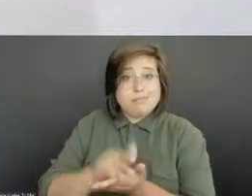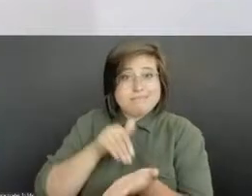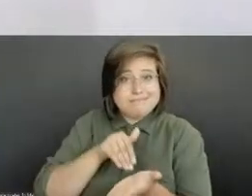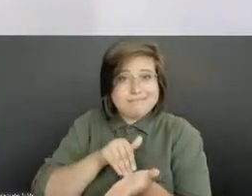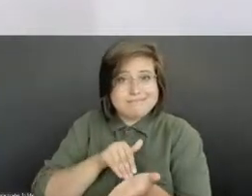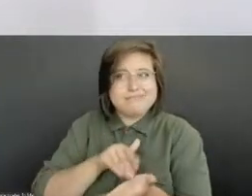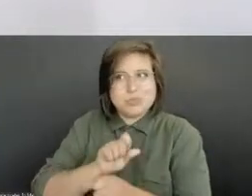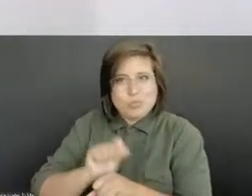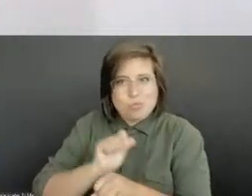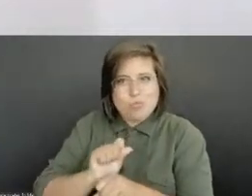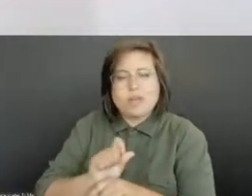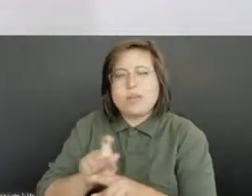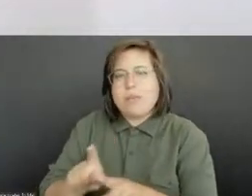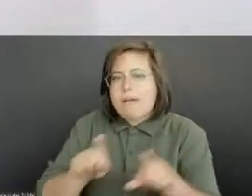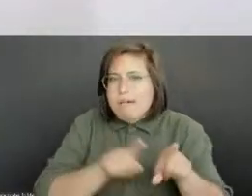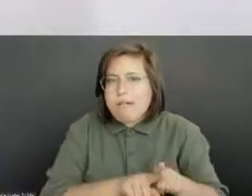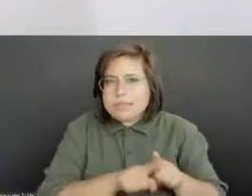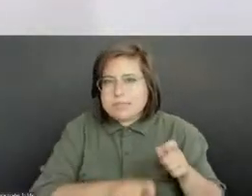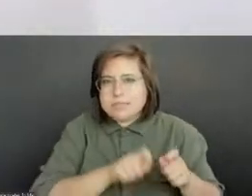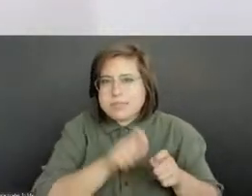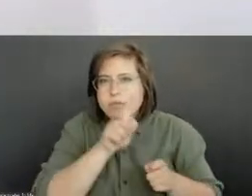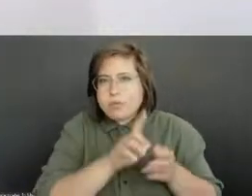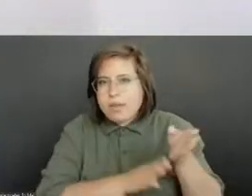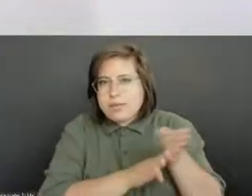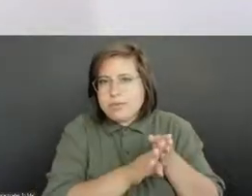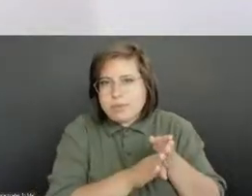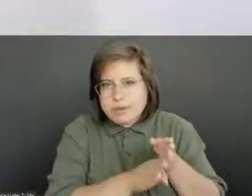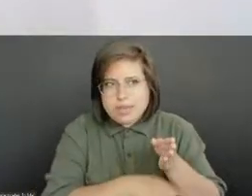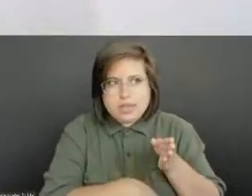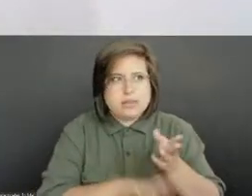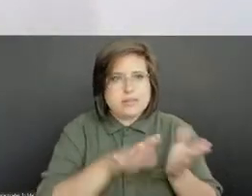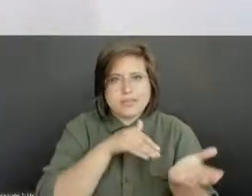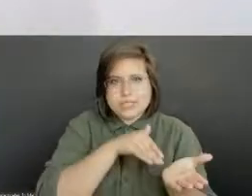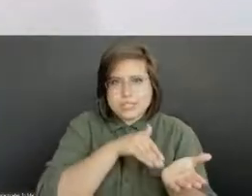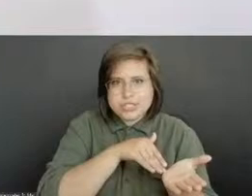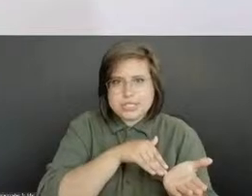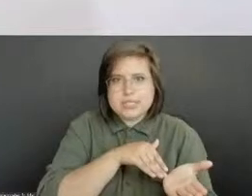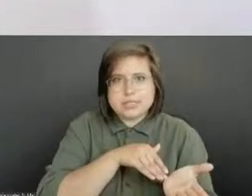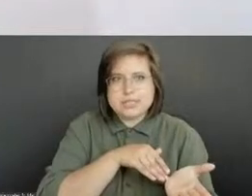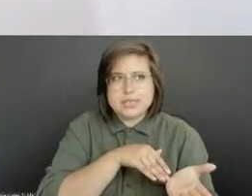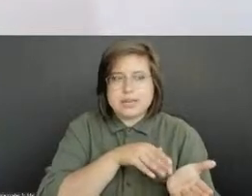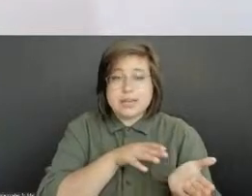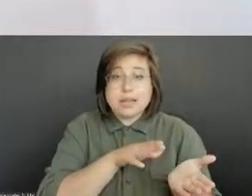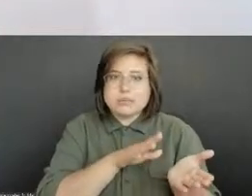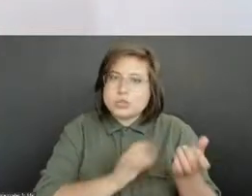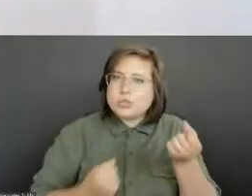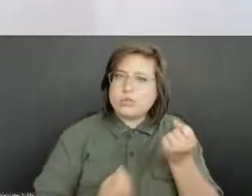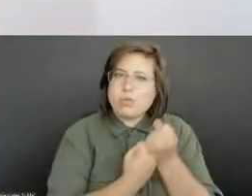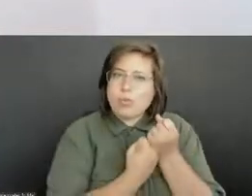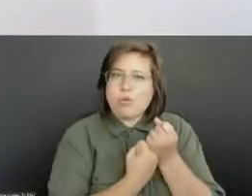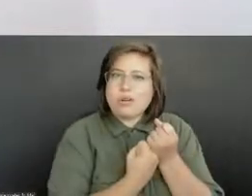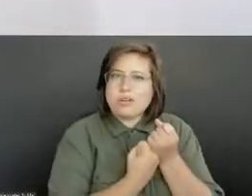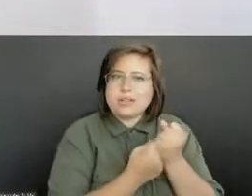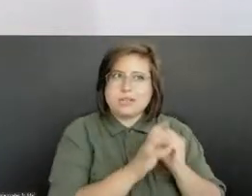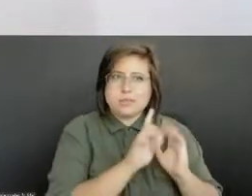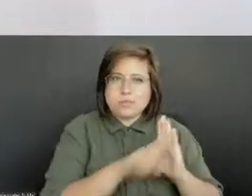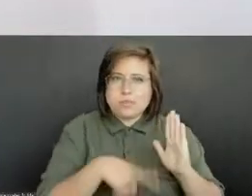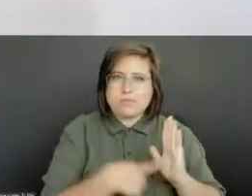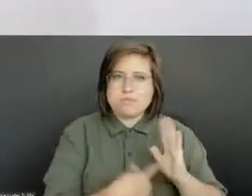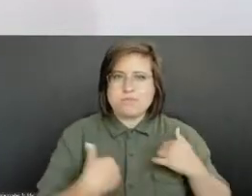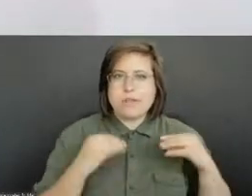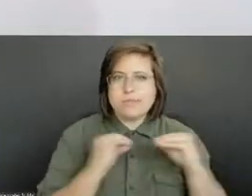sure, particularly for minority physicians, that they are supported in their roles, that we have